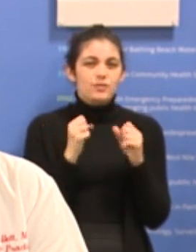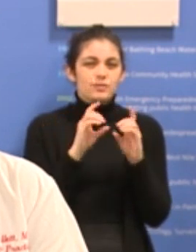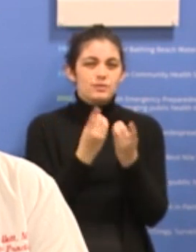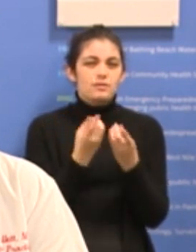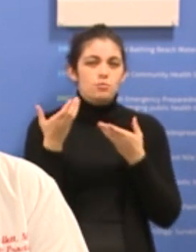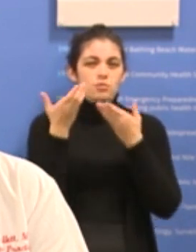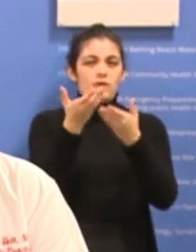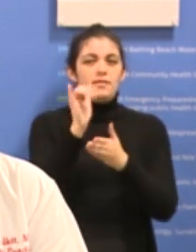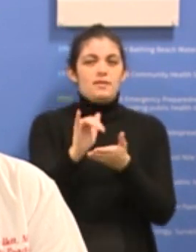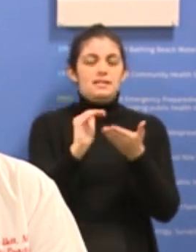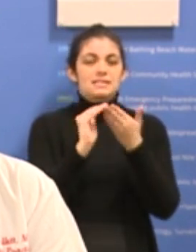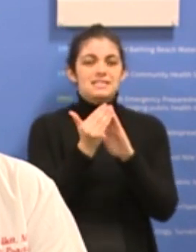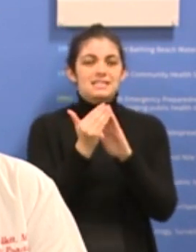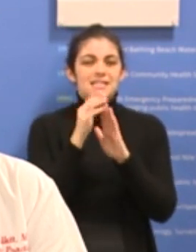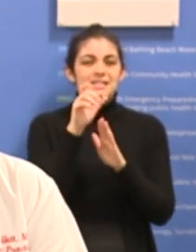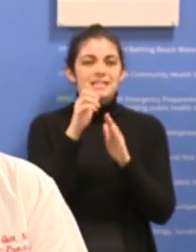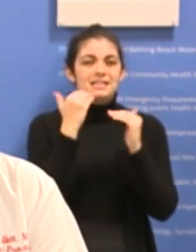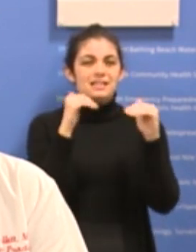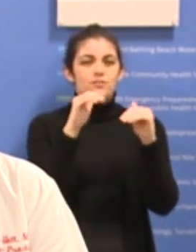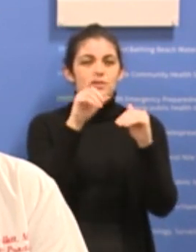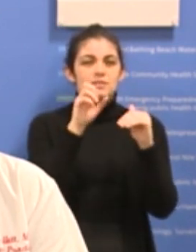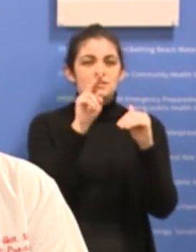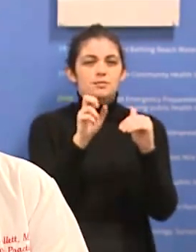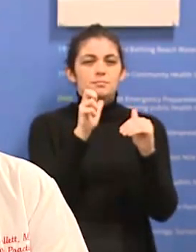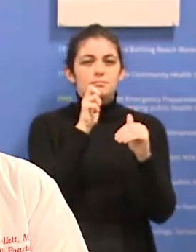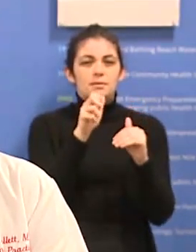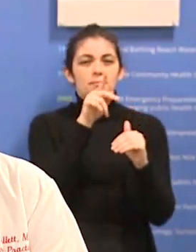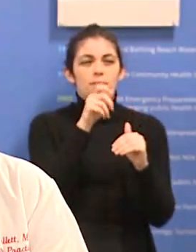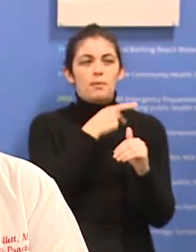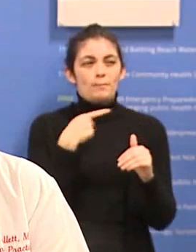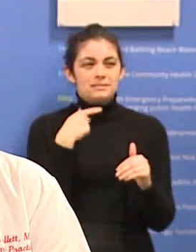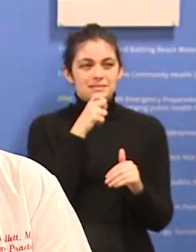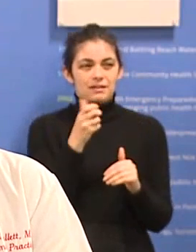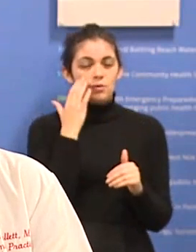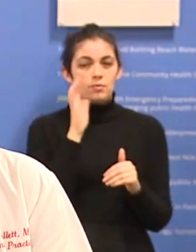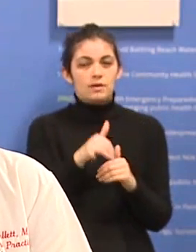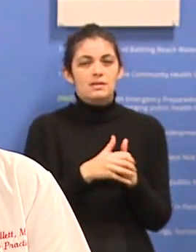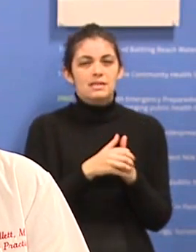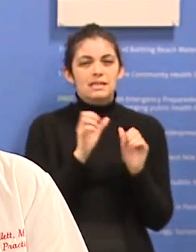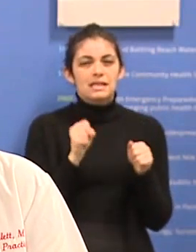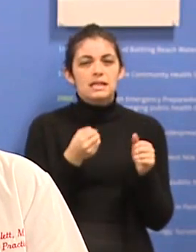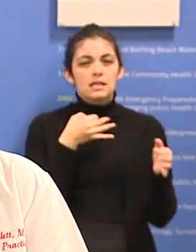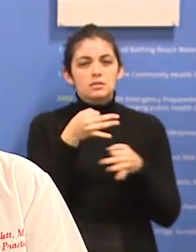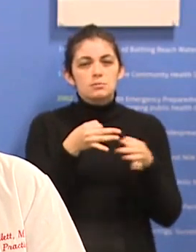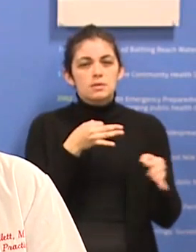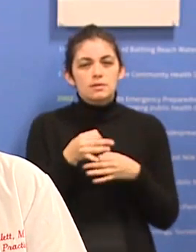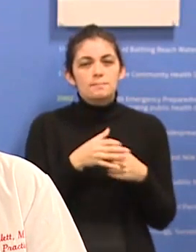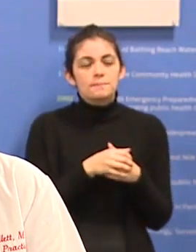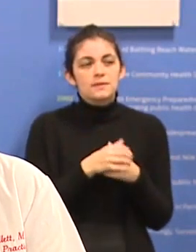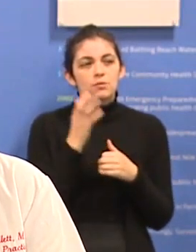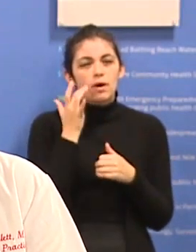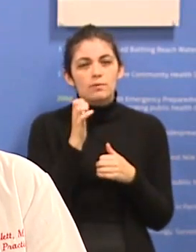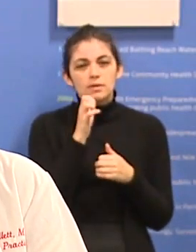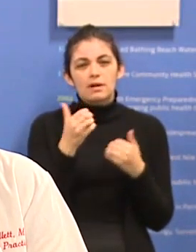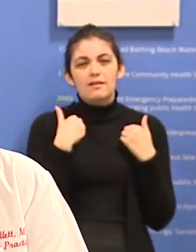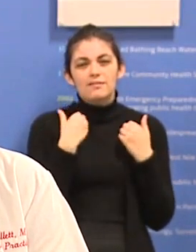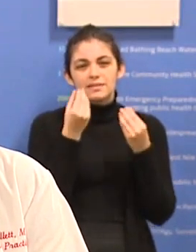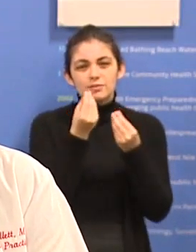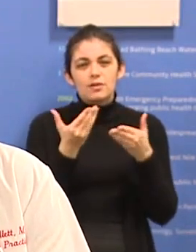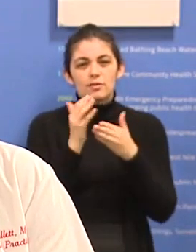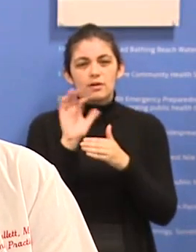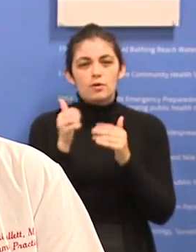understand they're providing city level data, but folks in Parma don't get to know those numbers for those communities. So can you please explain Sure. why we're not getting information